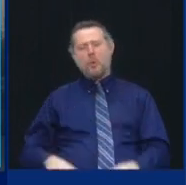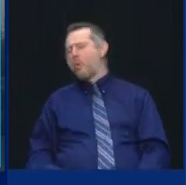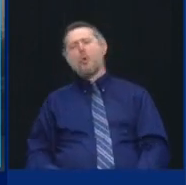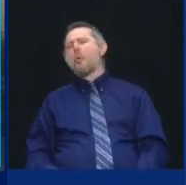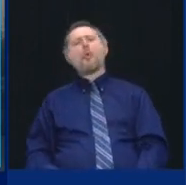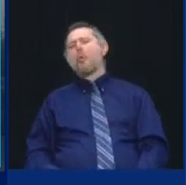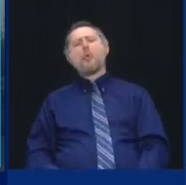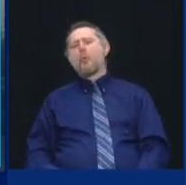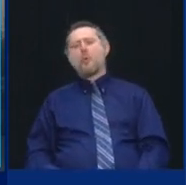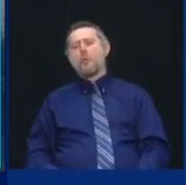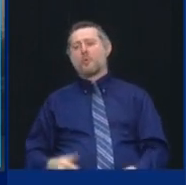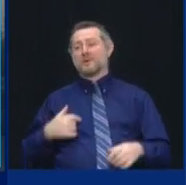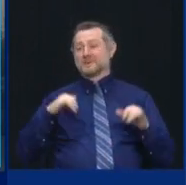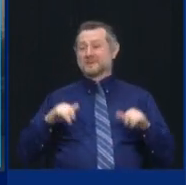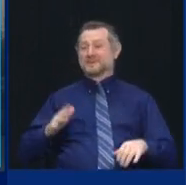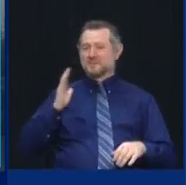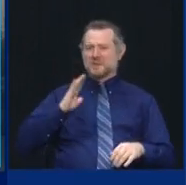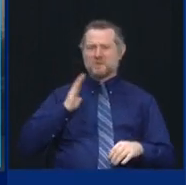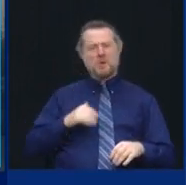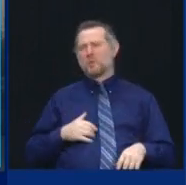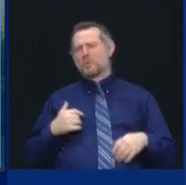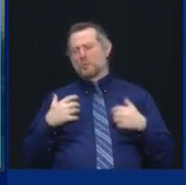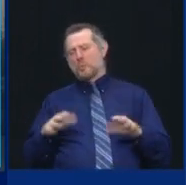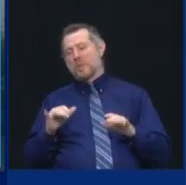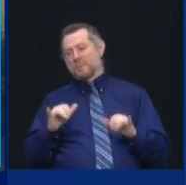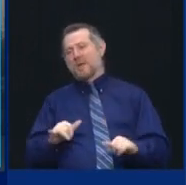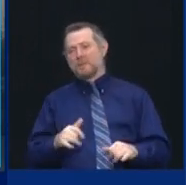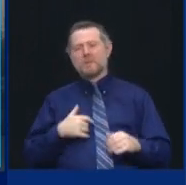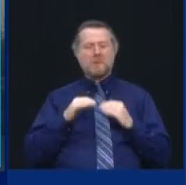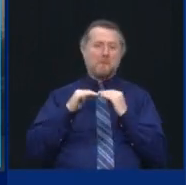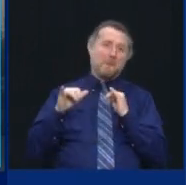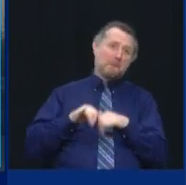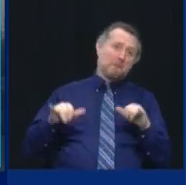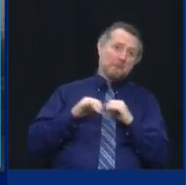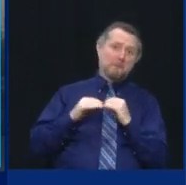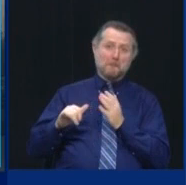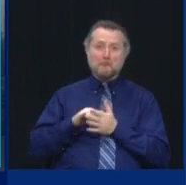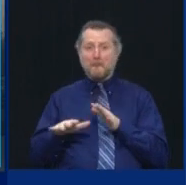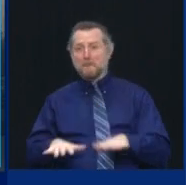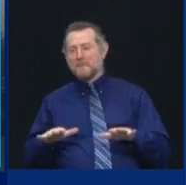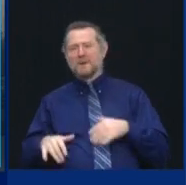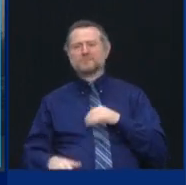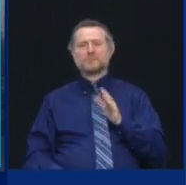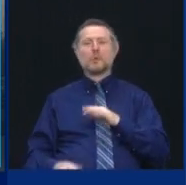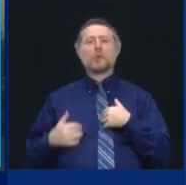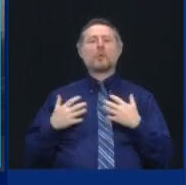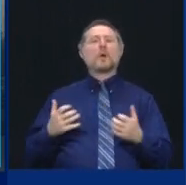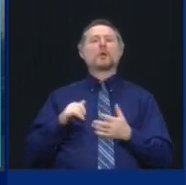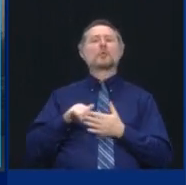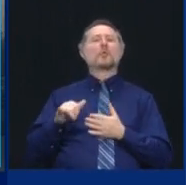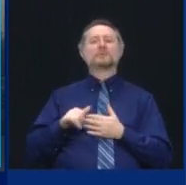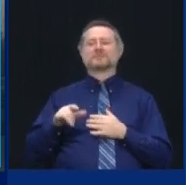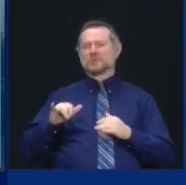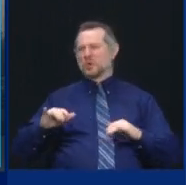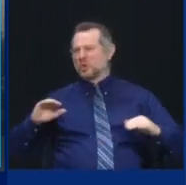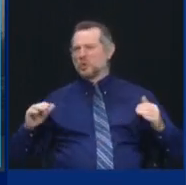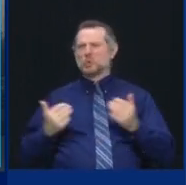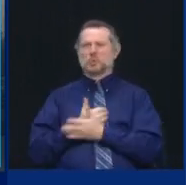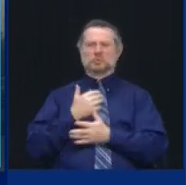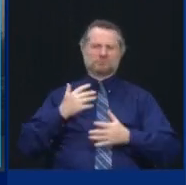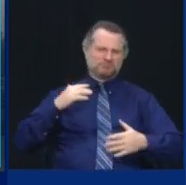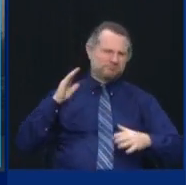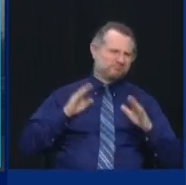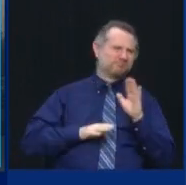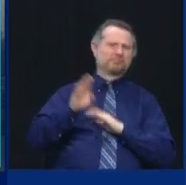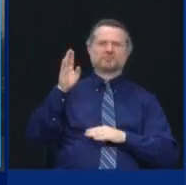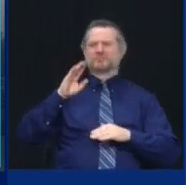don't. I don't. I want to go back to a New York that never was.